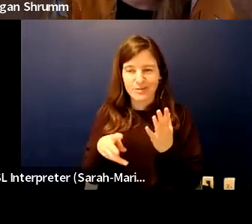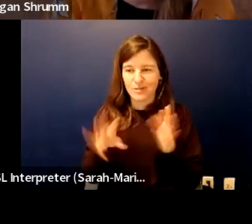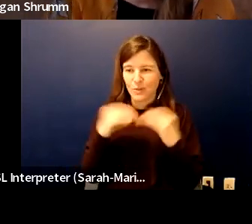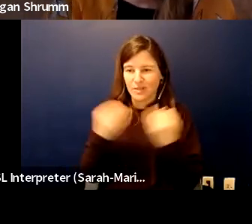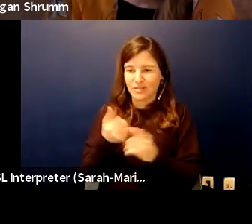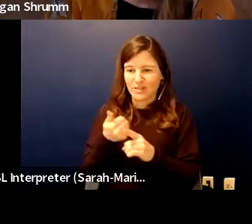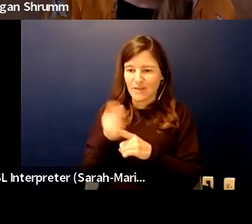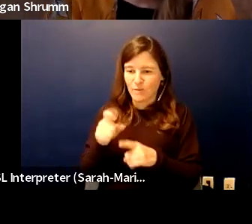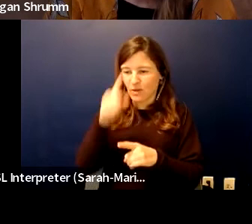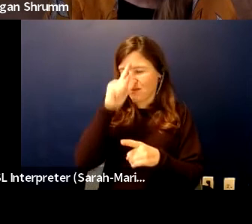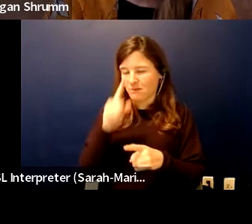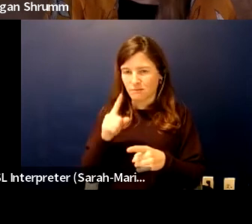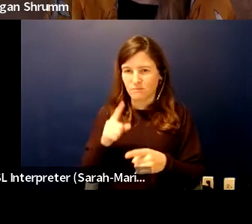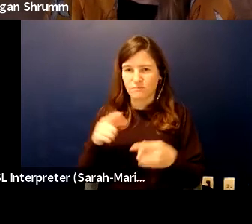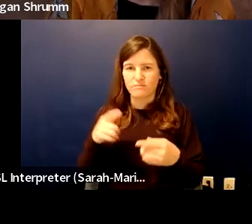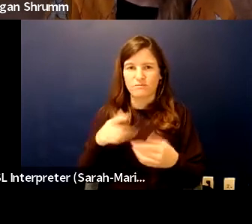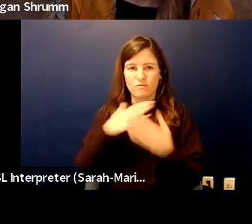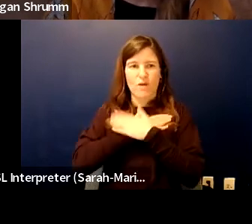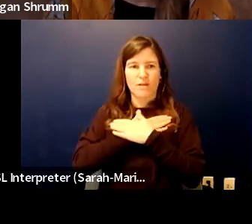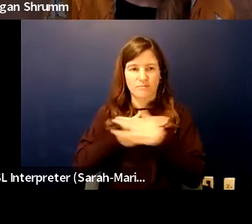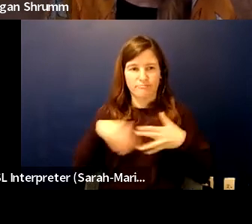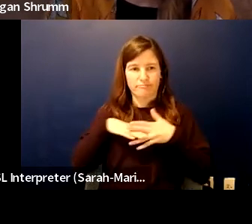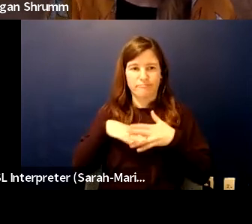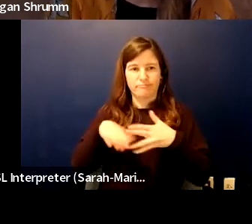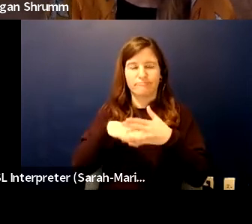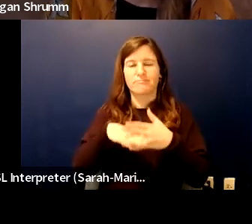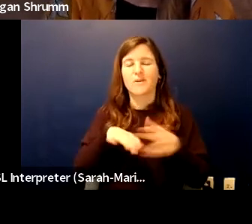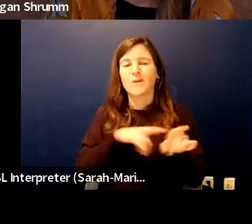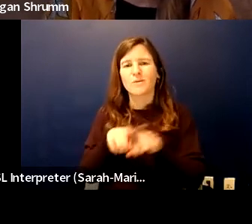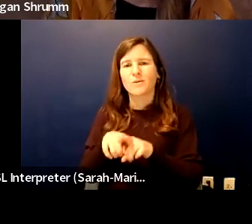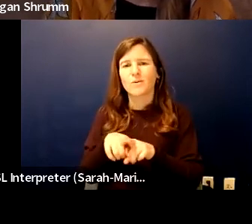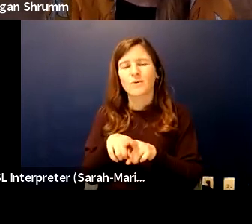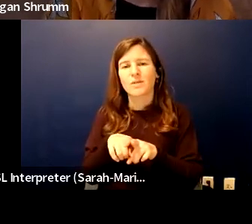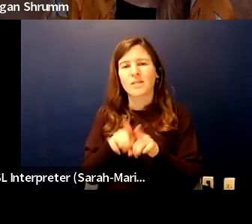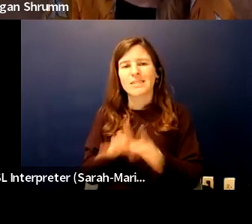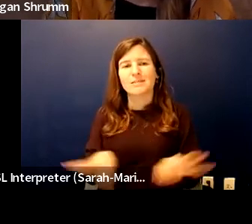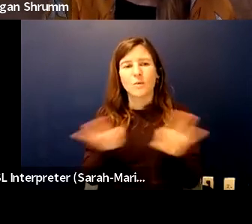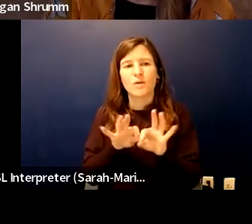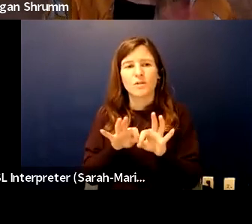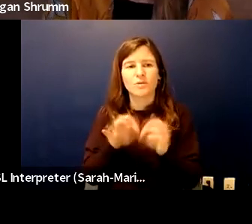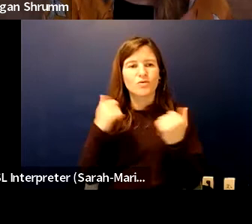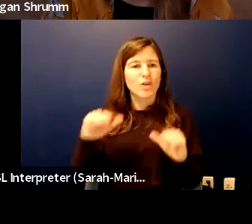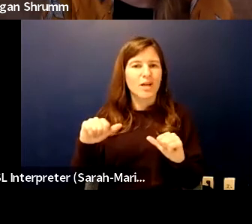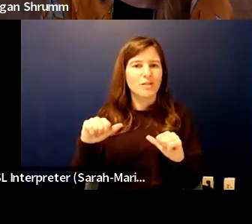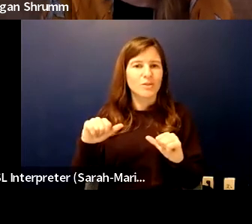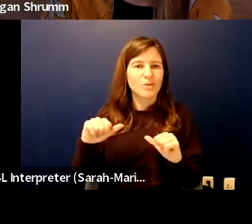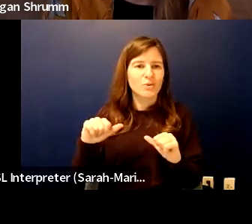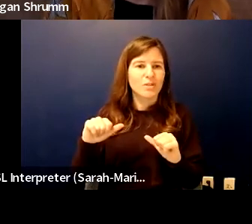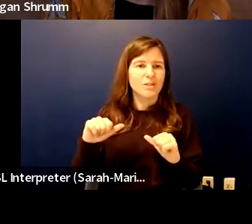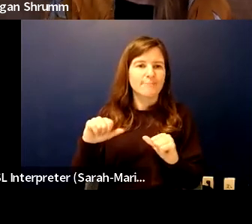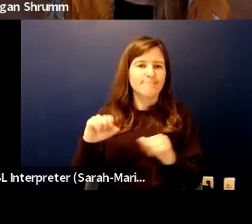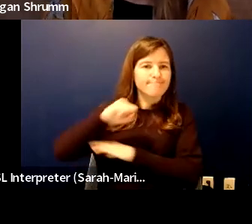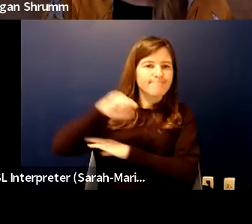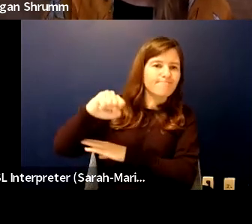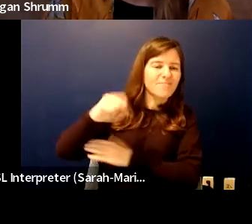that to try to defy some of the funding timelines, which are, again,